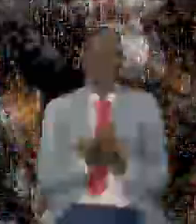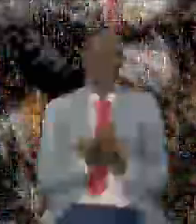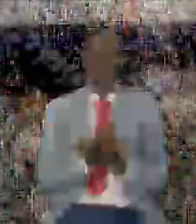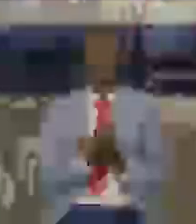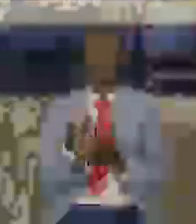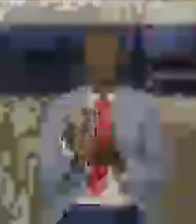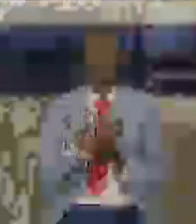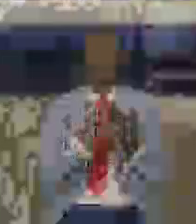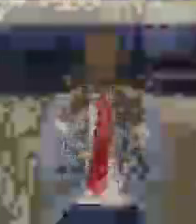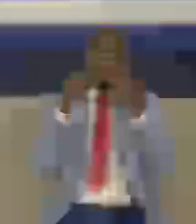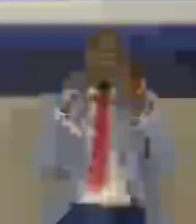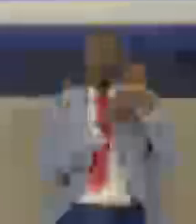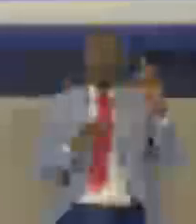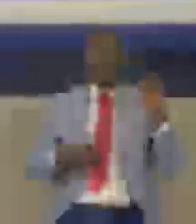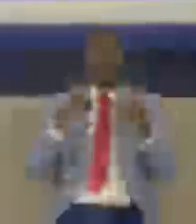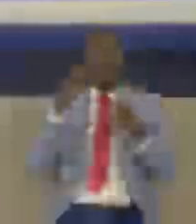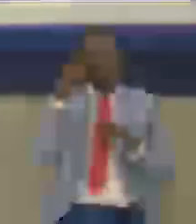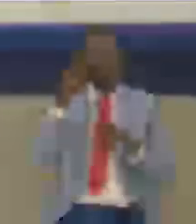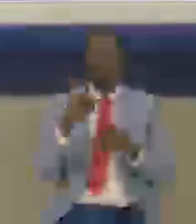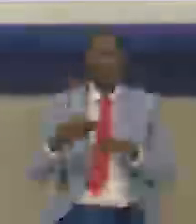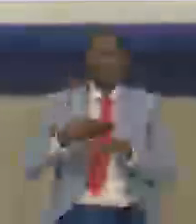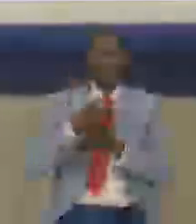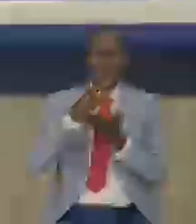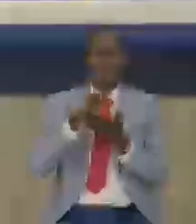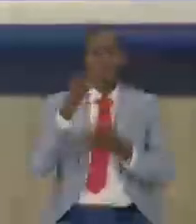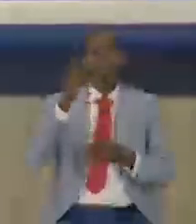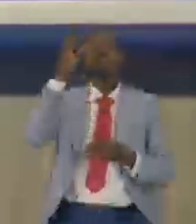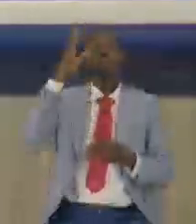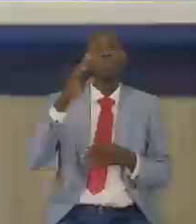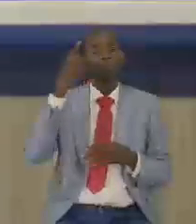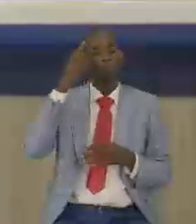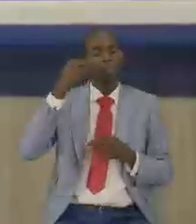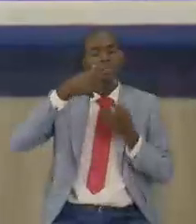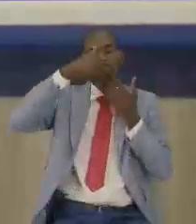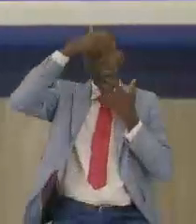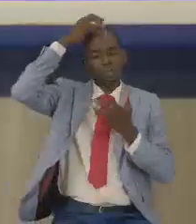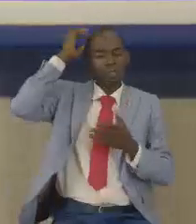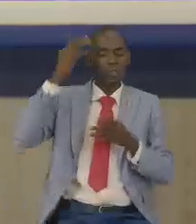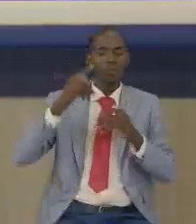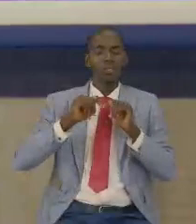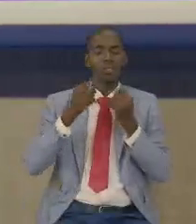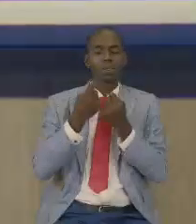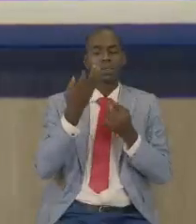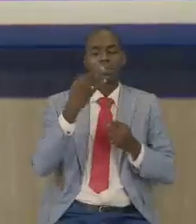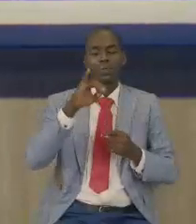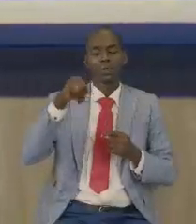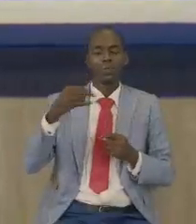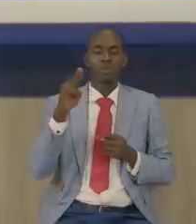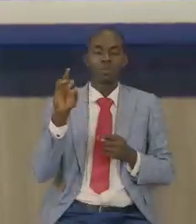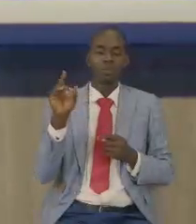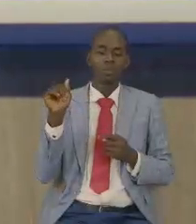God, for the Lion of the tribe of Judah. He has given us